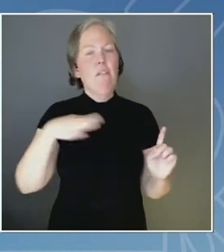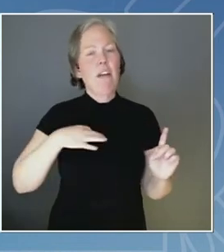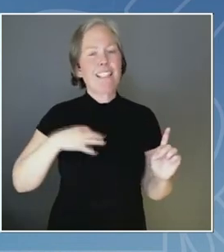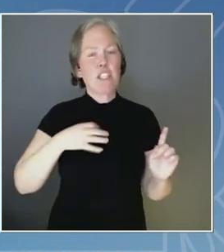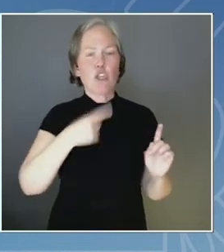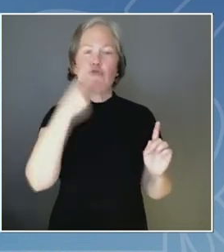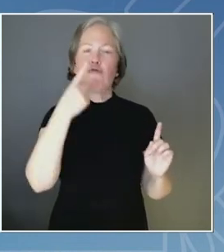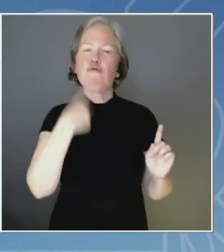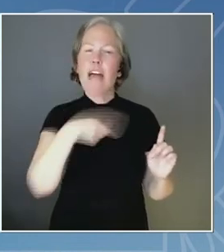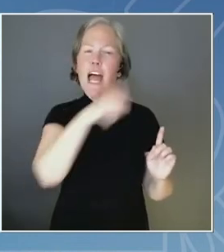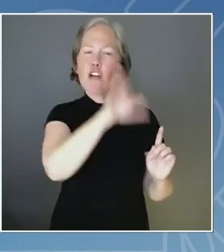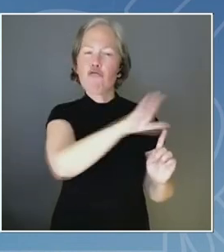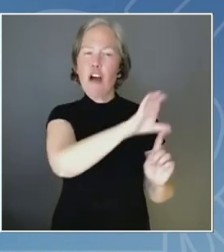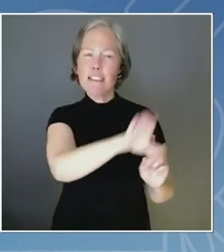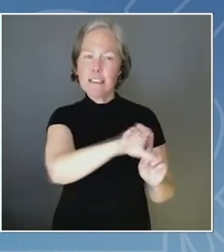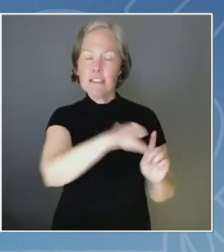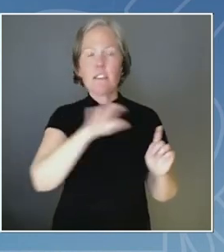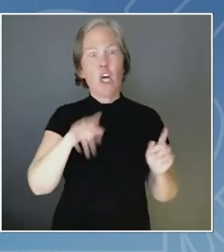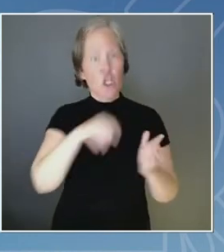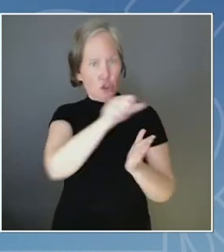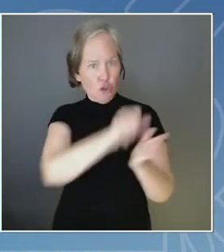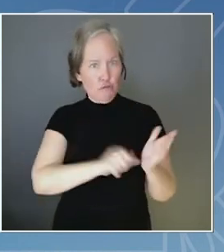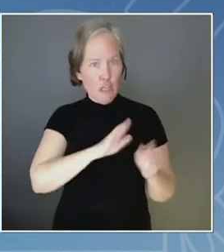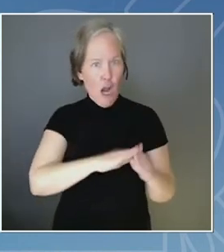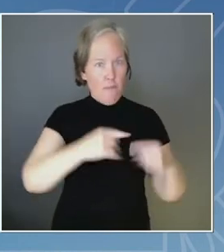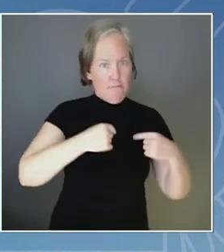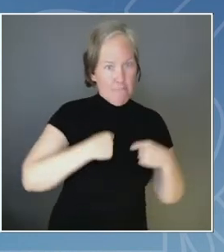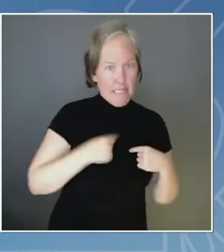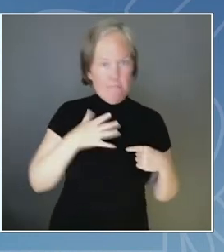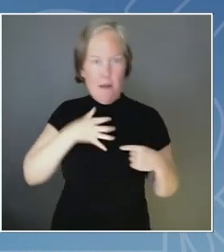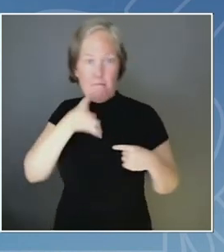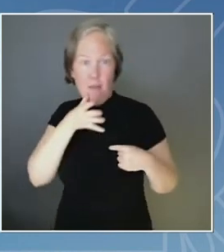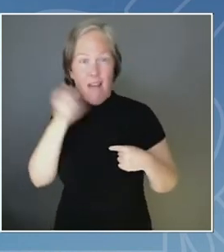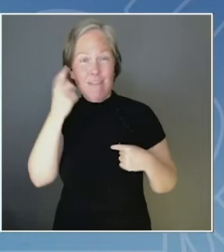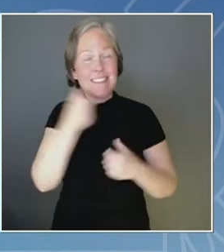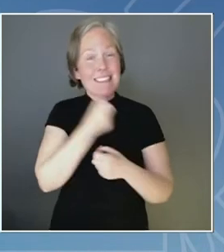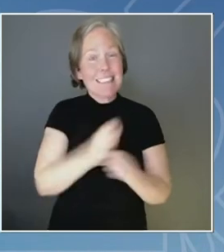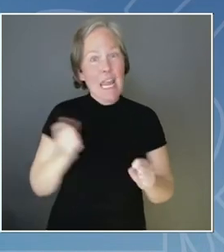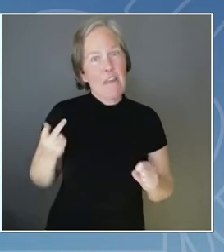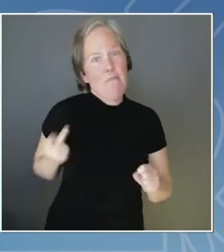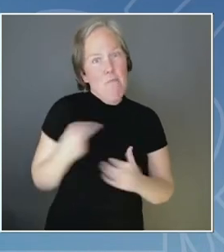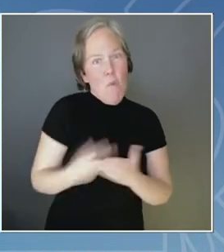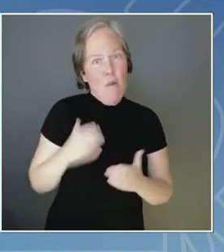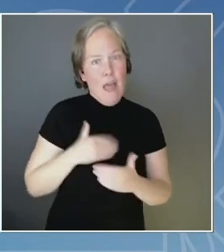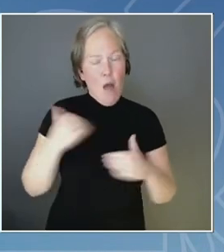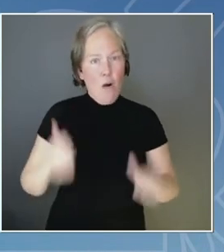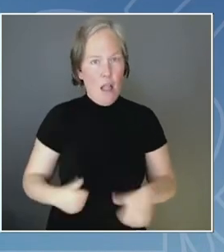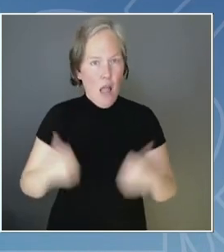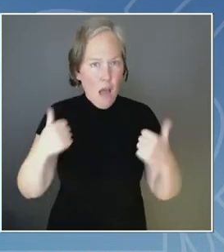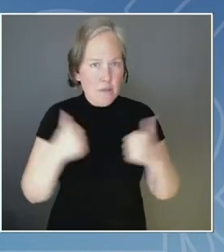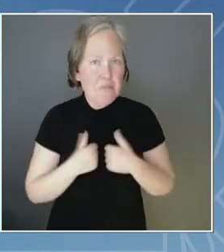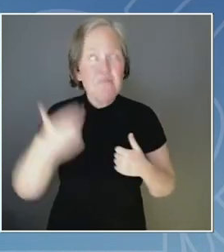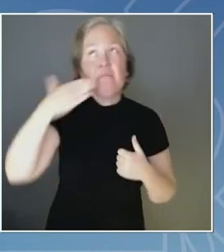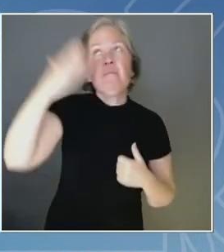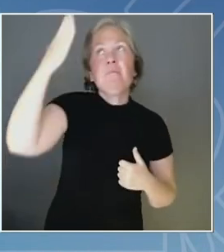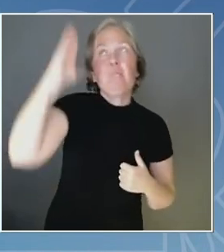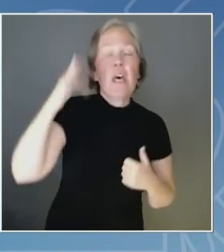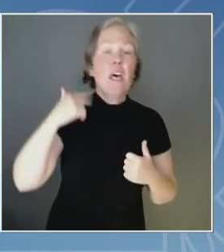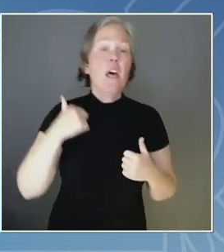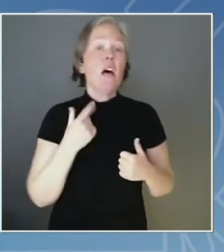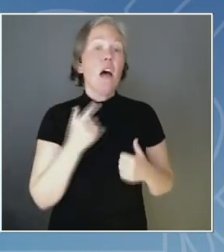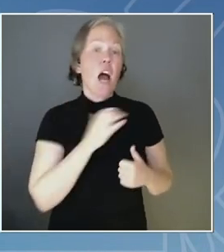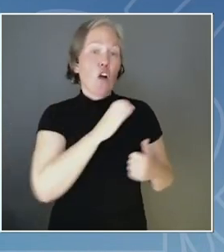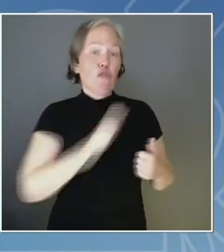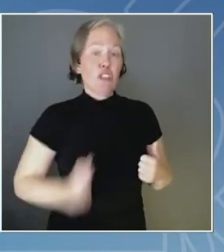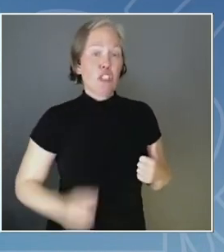and operated on me and saved both of our lives. And by the grace of God, we were sponsored to the United States by a